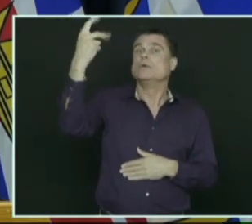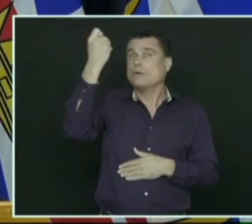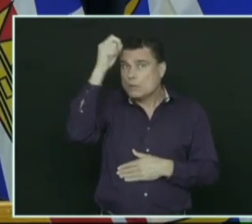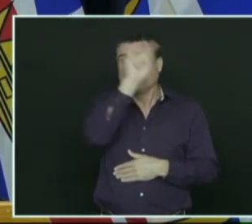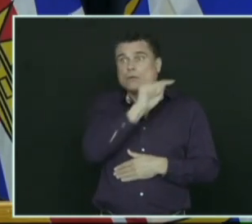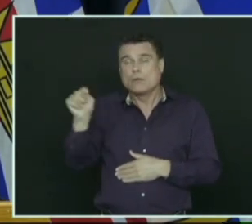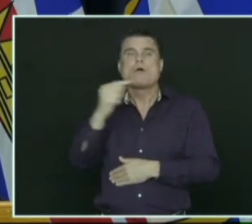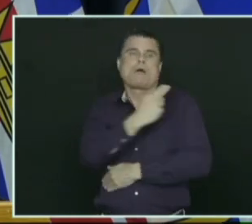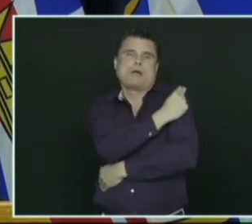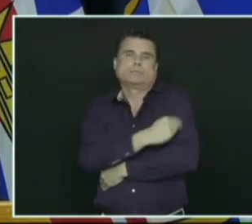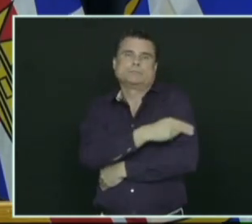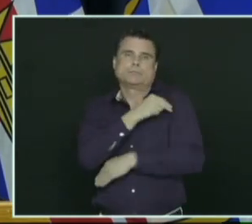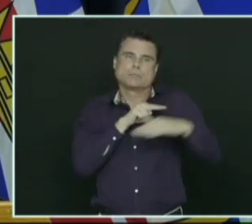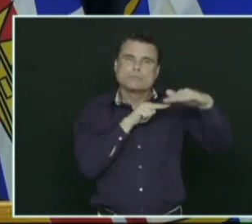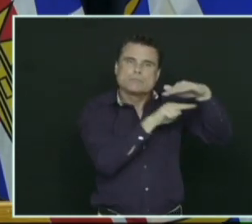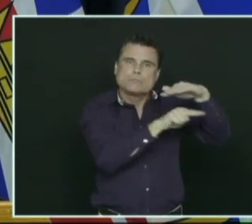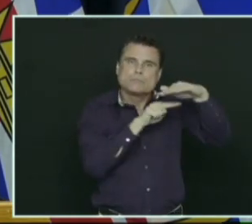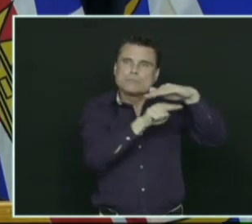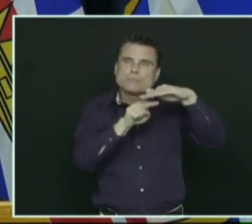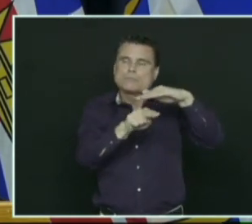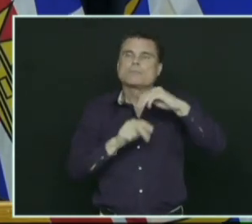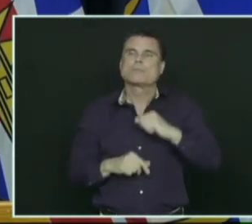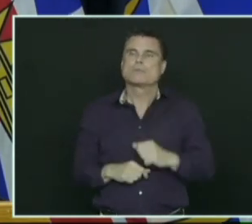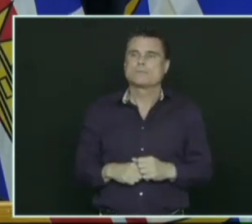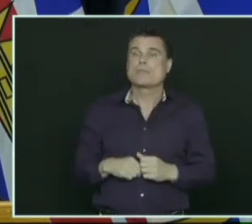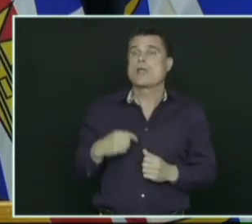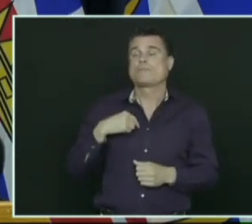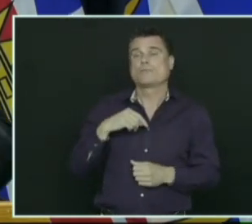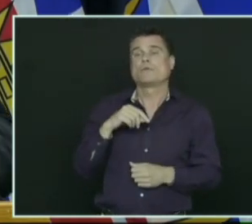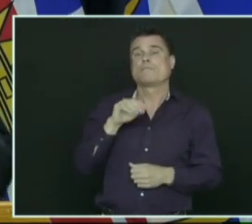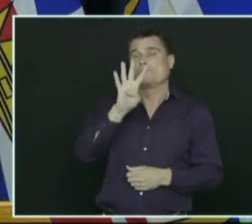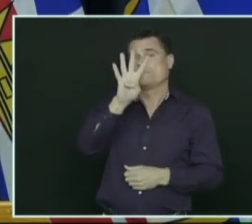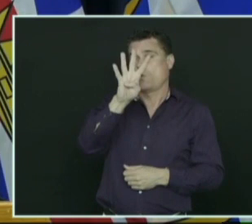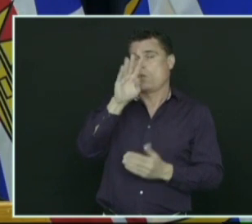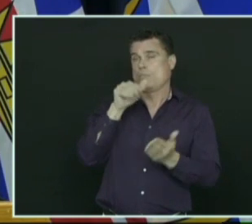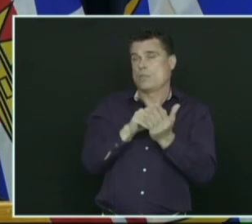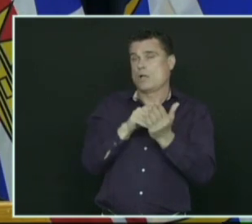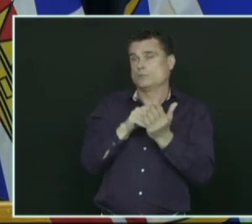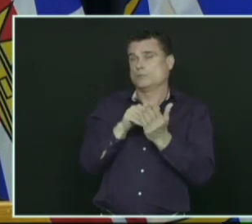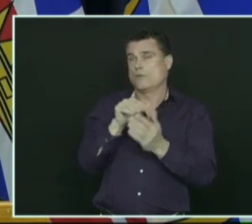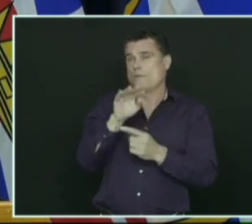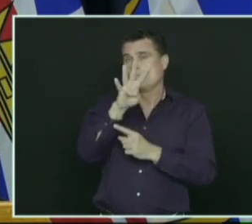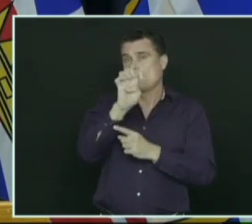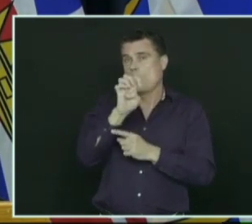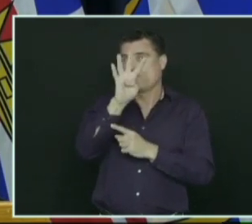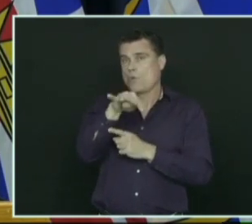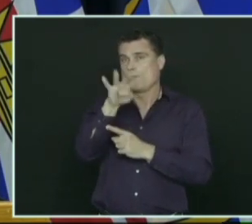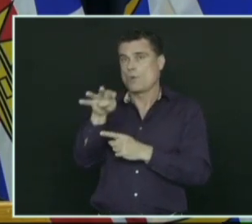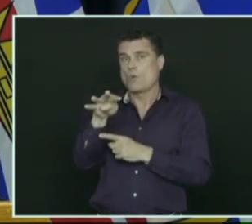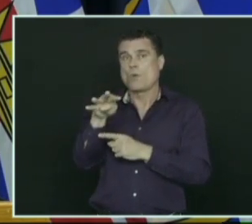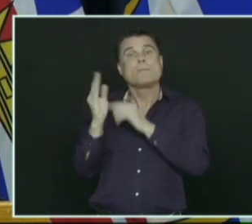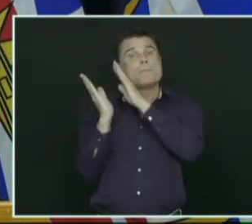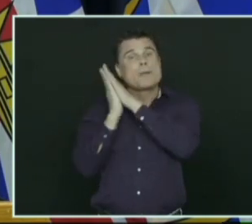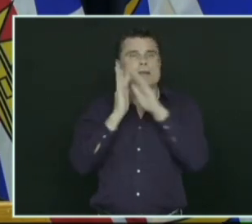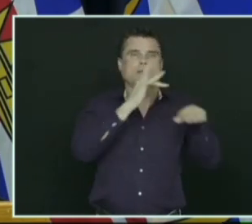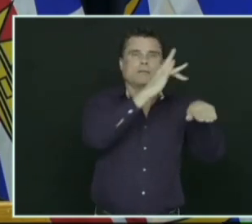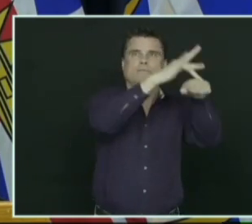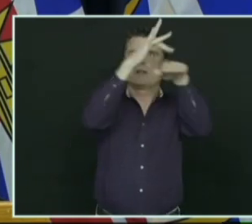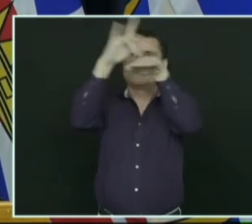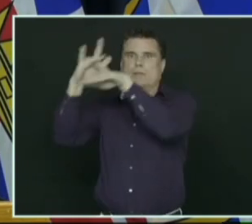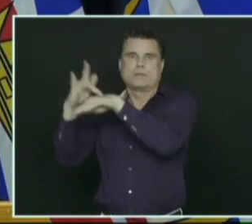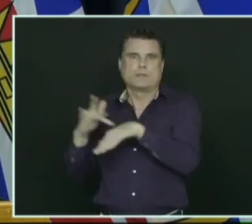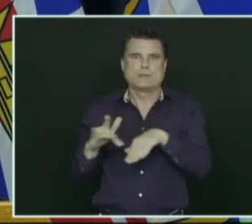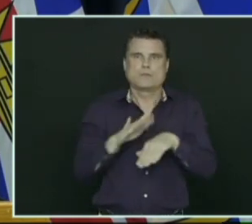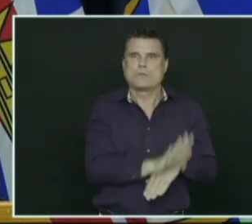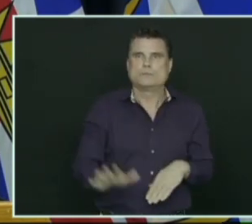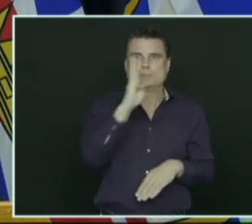PPE, that we, of course, are continuing to have success sourcing PPE from some traditional vendors, but